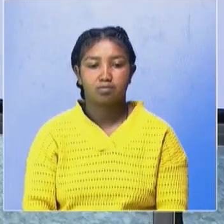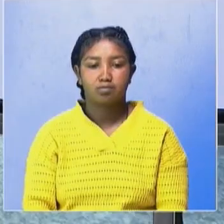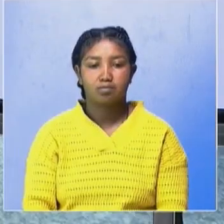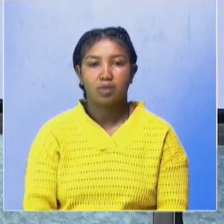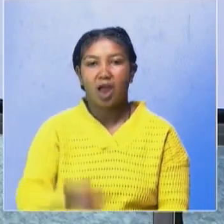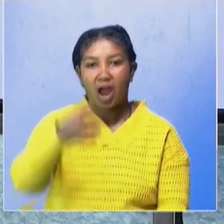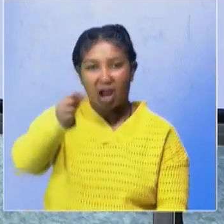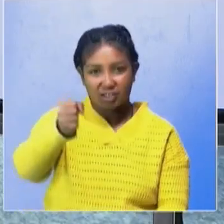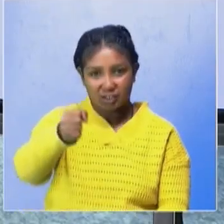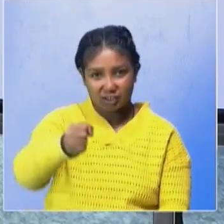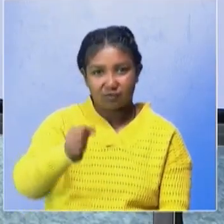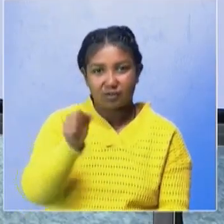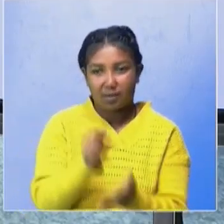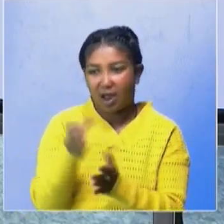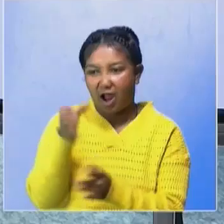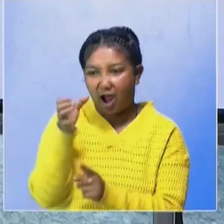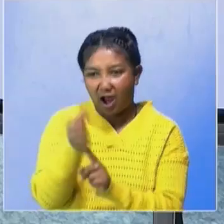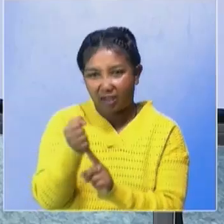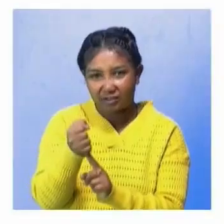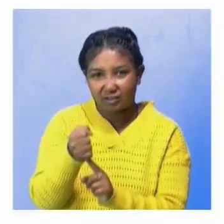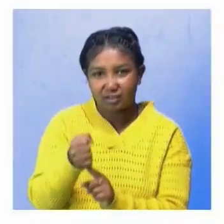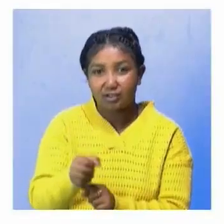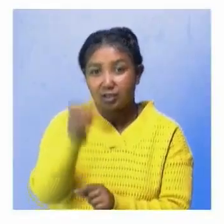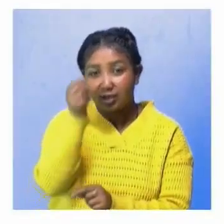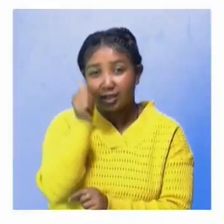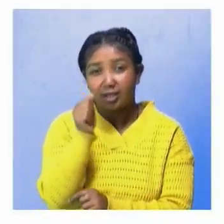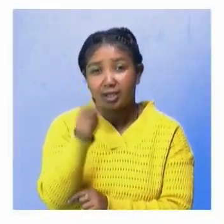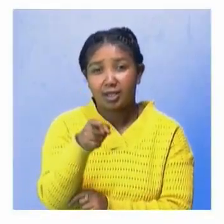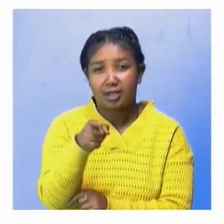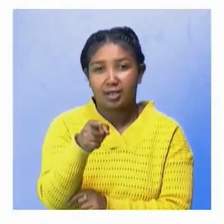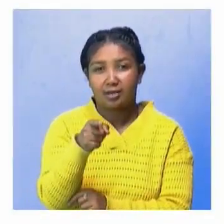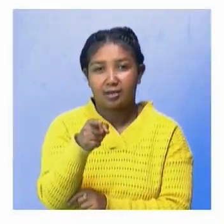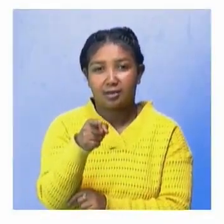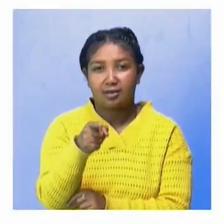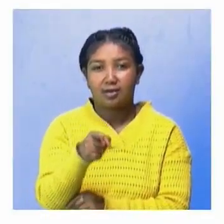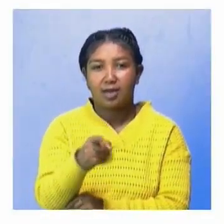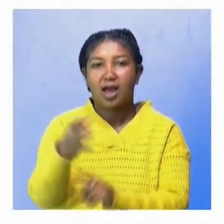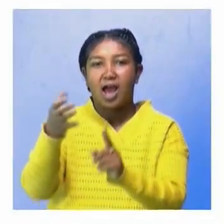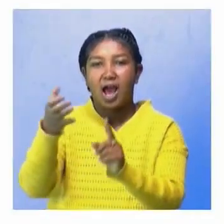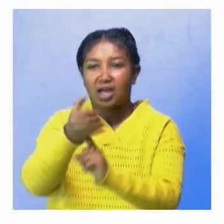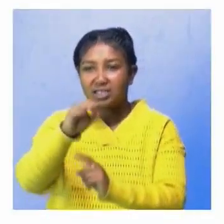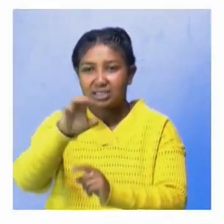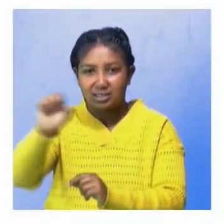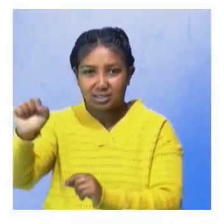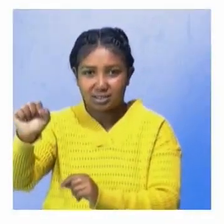Catch. For example, he catches.